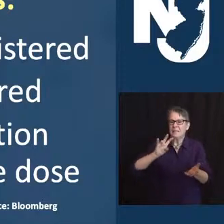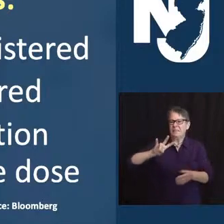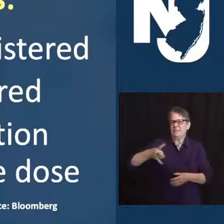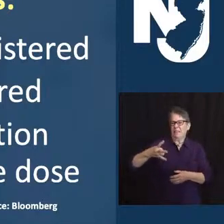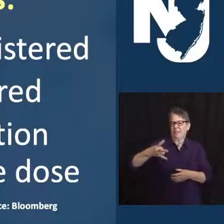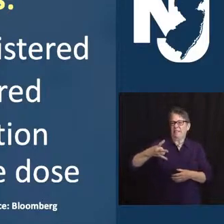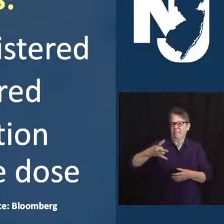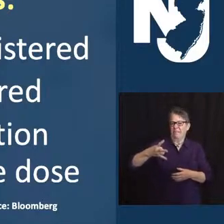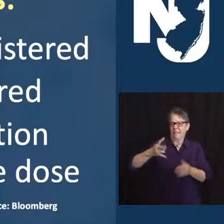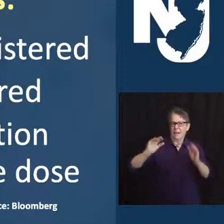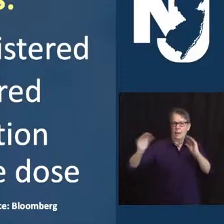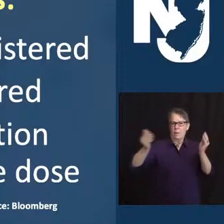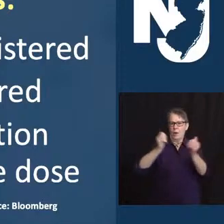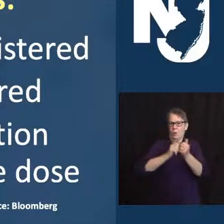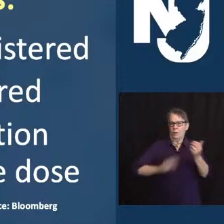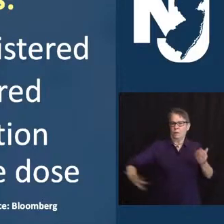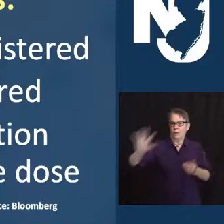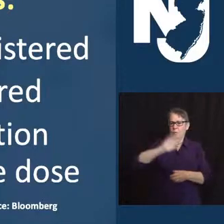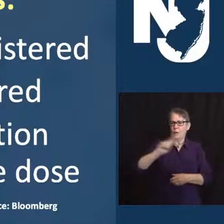count.